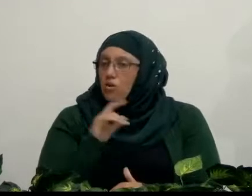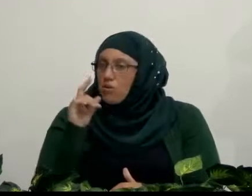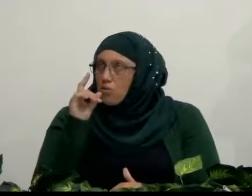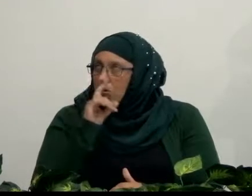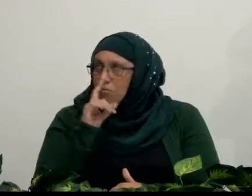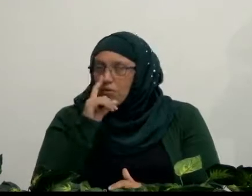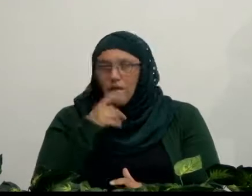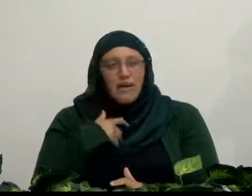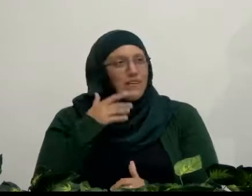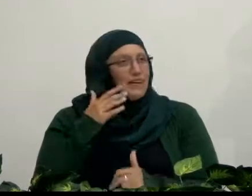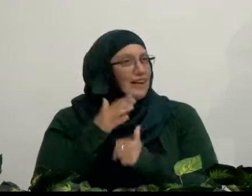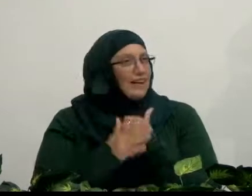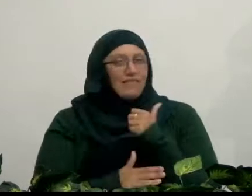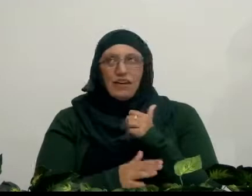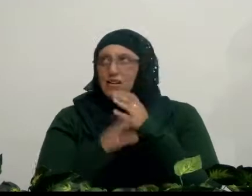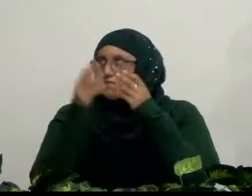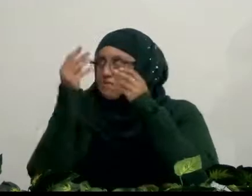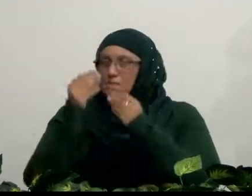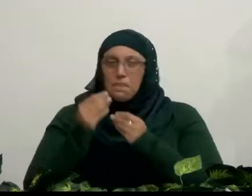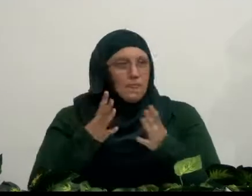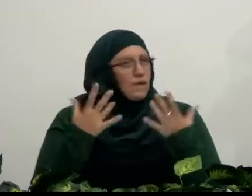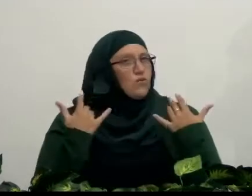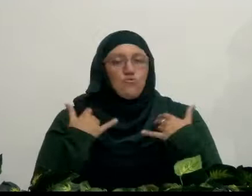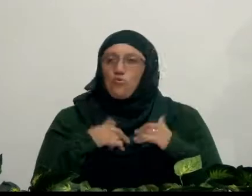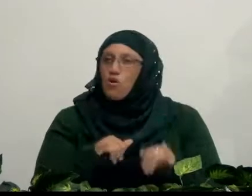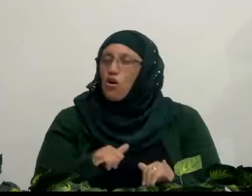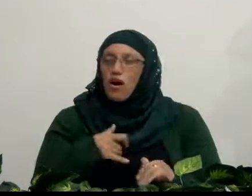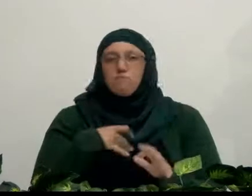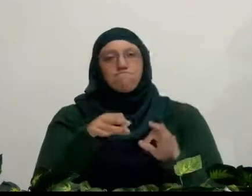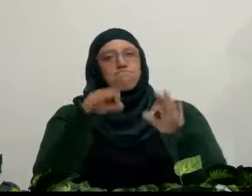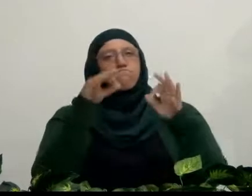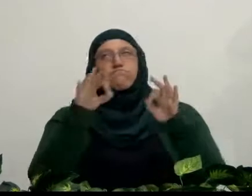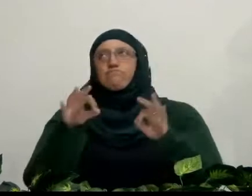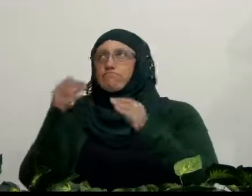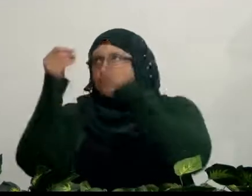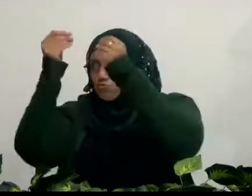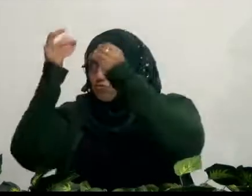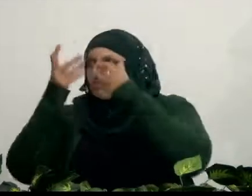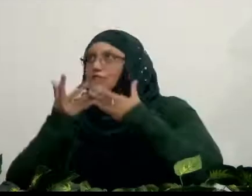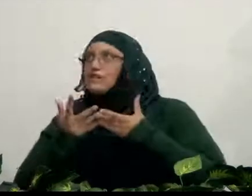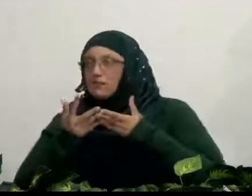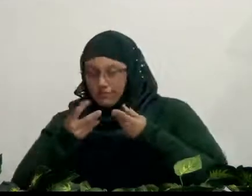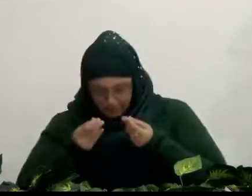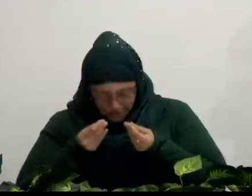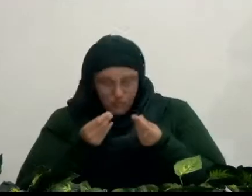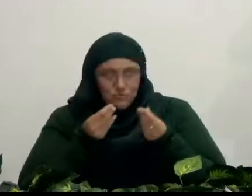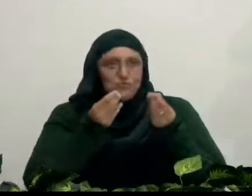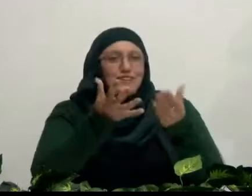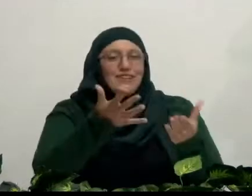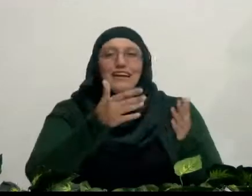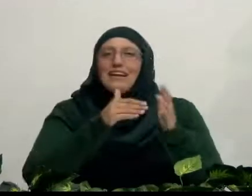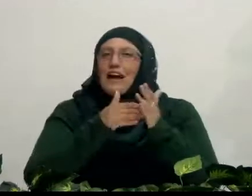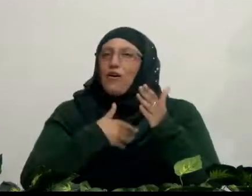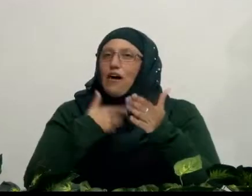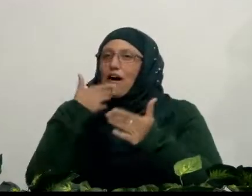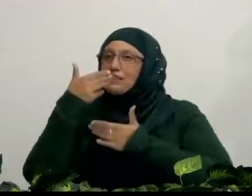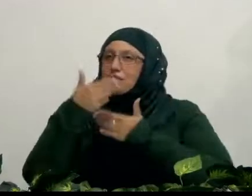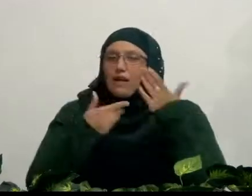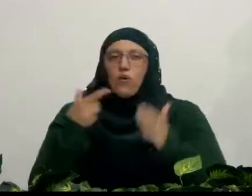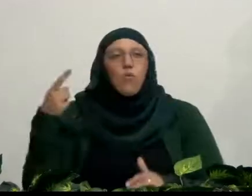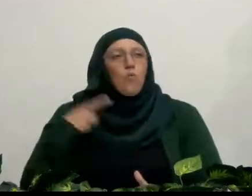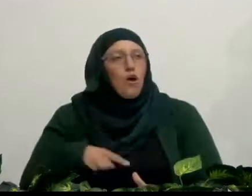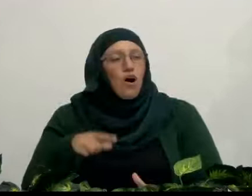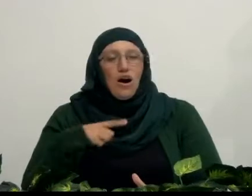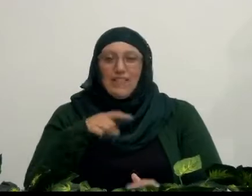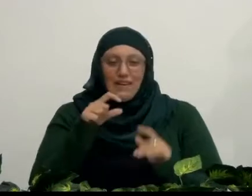any shortcoming in conveying what Allah Almighty revealed to me, and I am now going to explain to you the reason behind the revelation